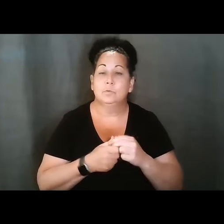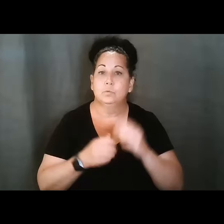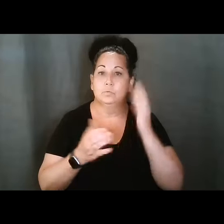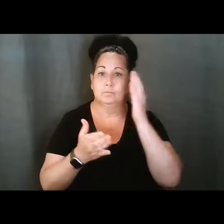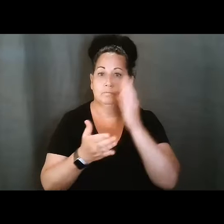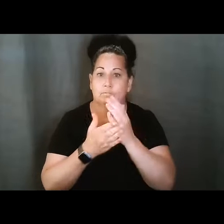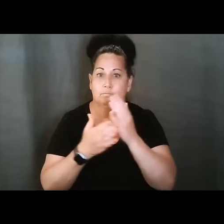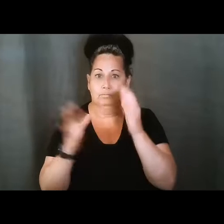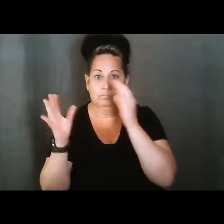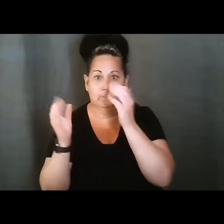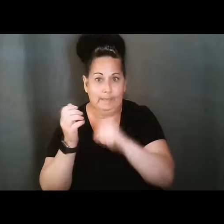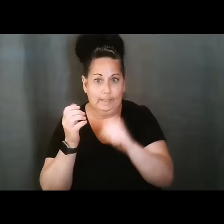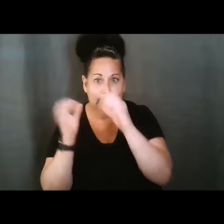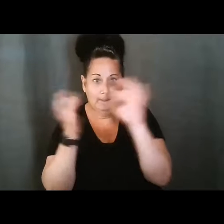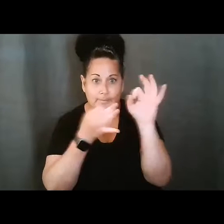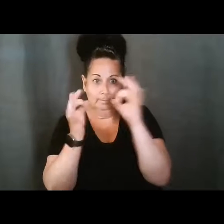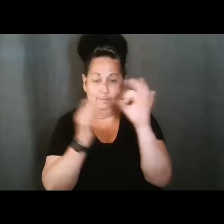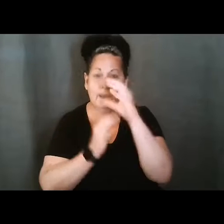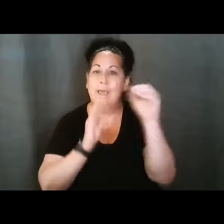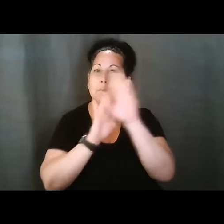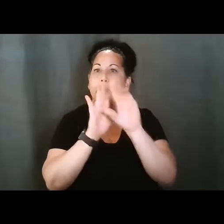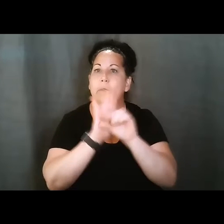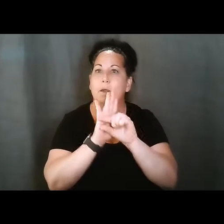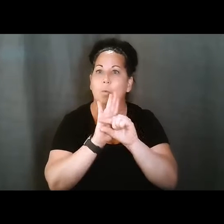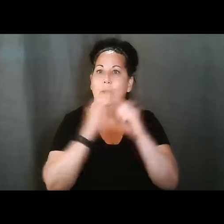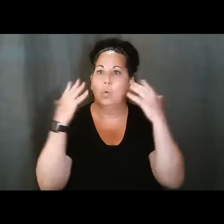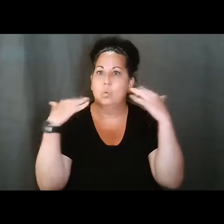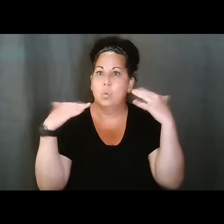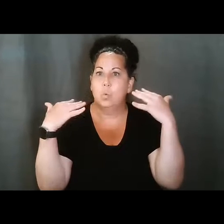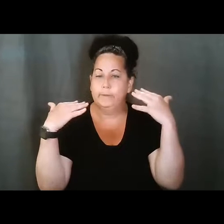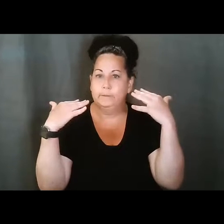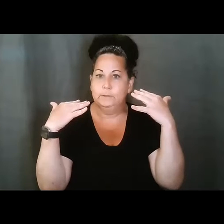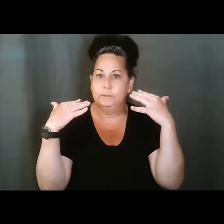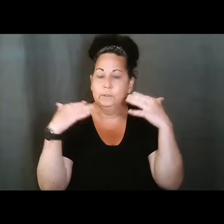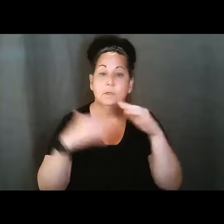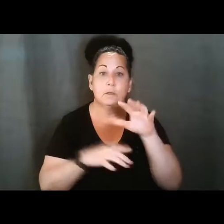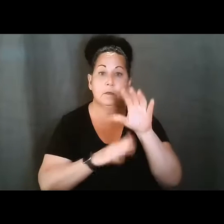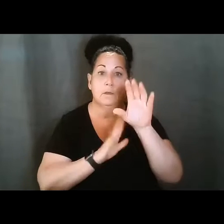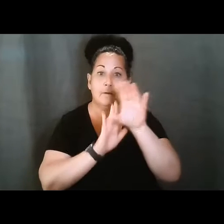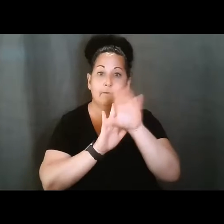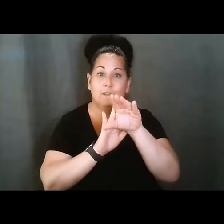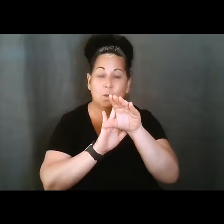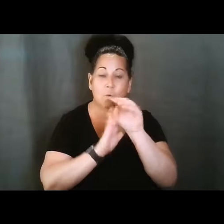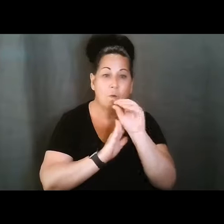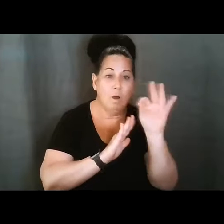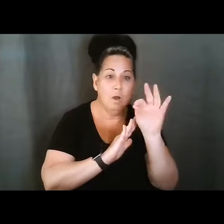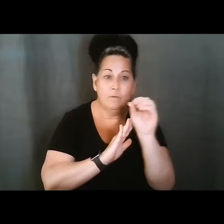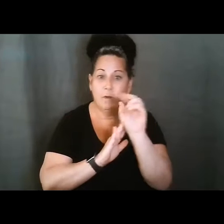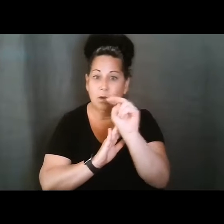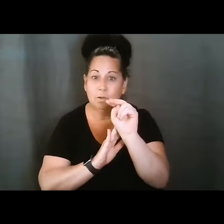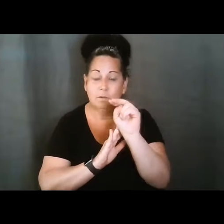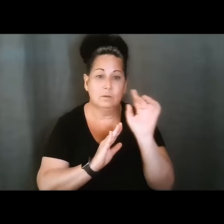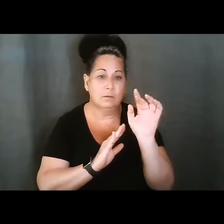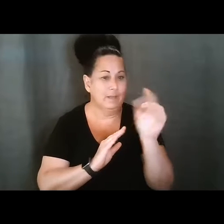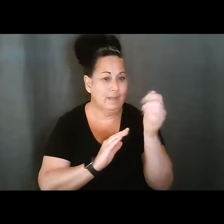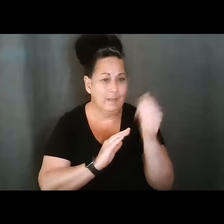and background noises. To turn your video on or off, click anywhere on your computer